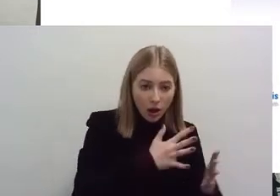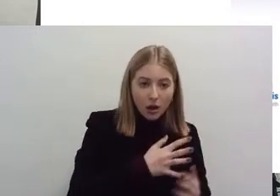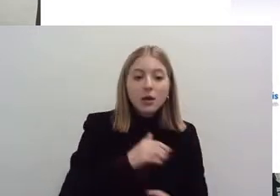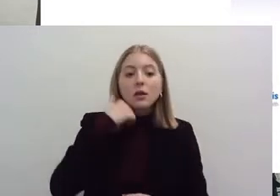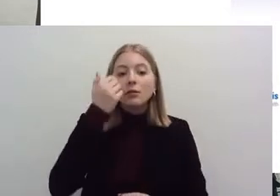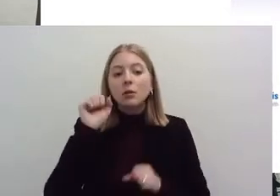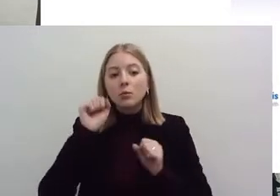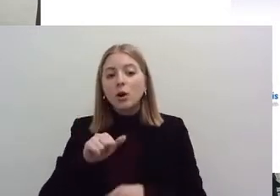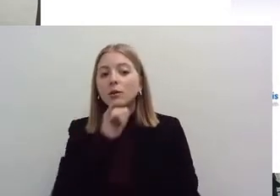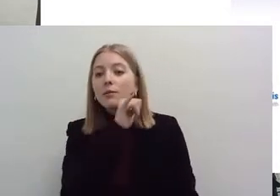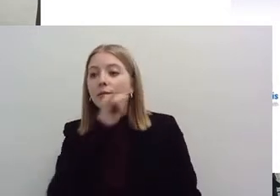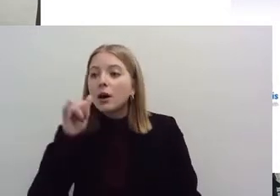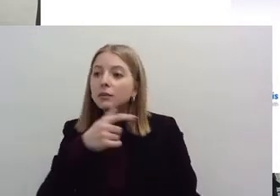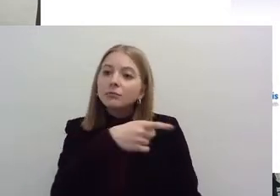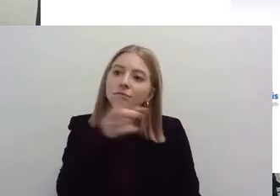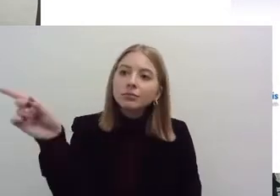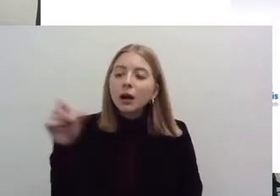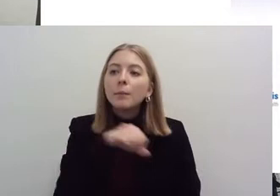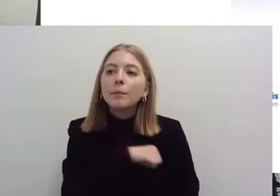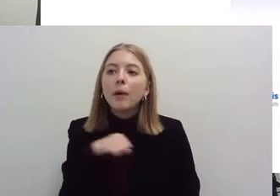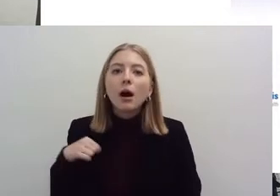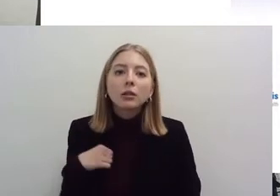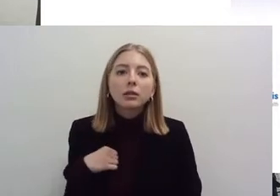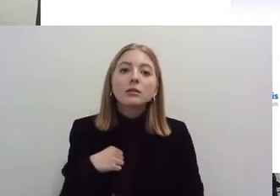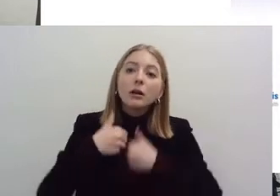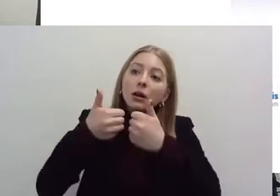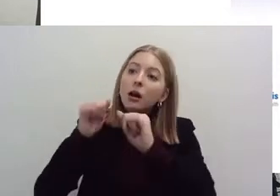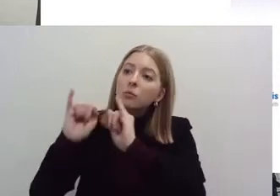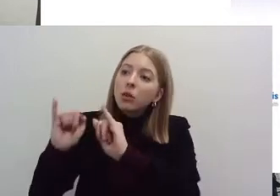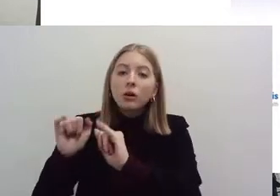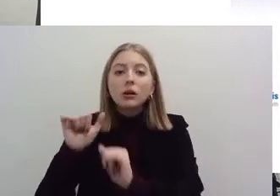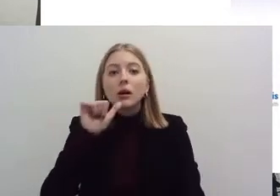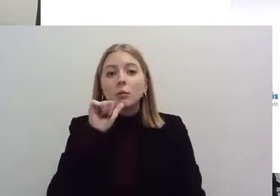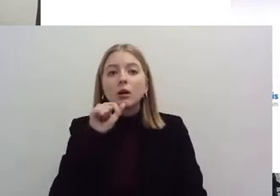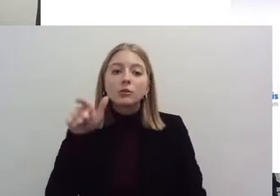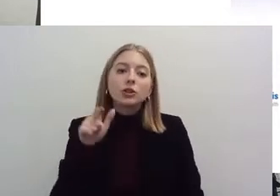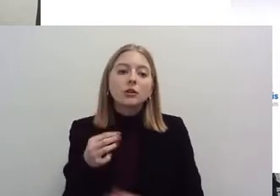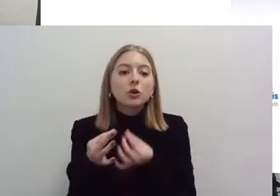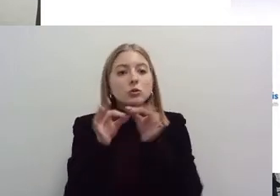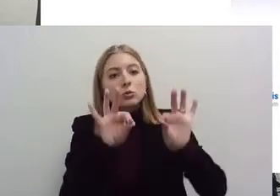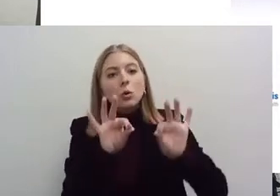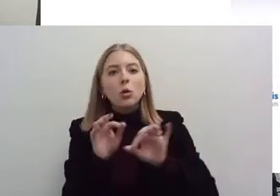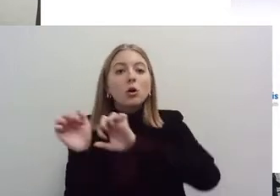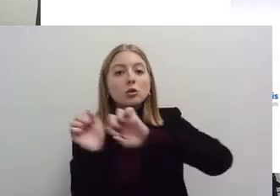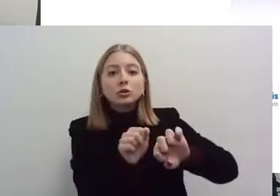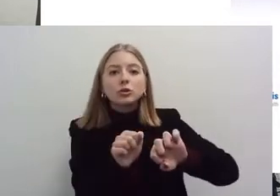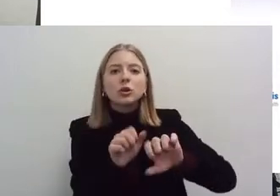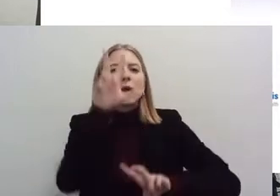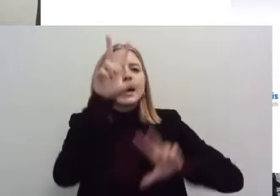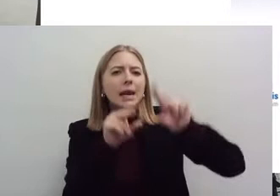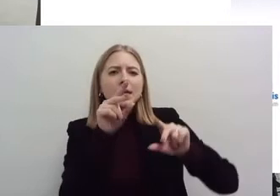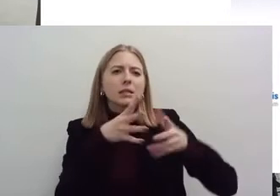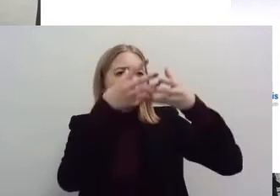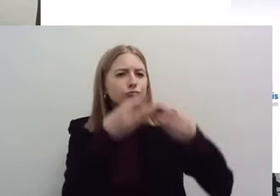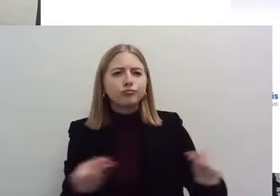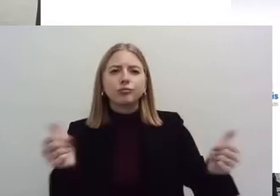offer interventions for all kinds of, like, interventions for parent-child relationship difficulties and